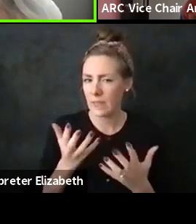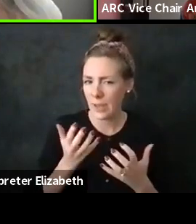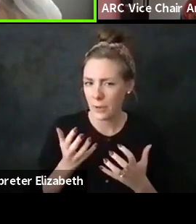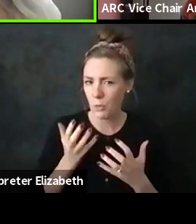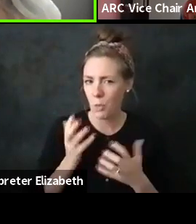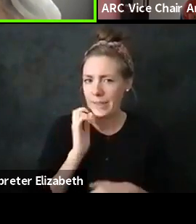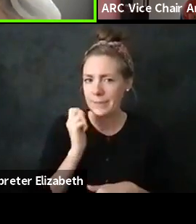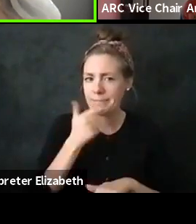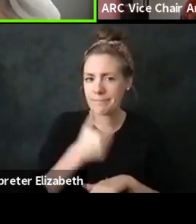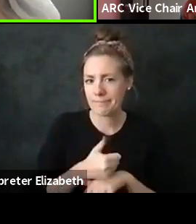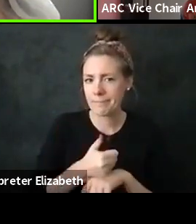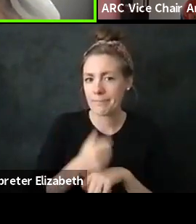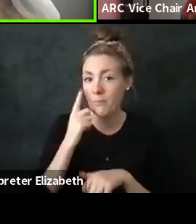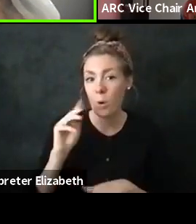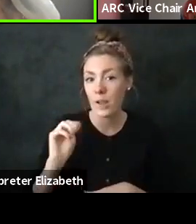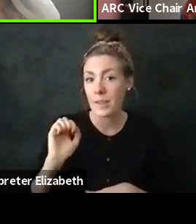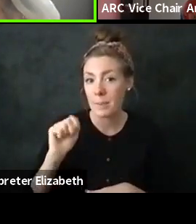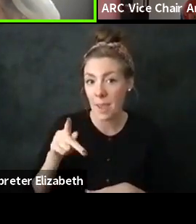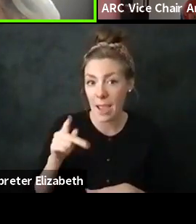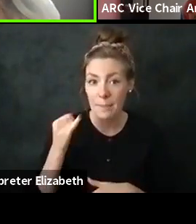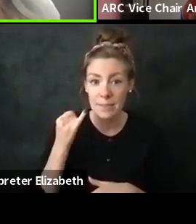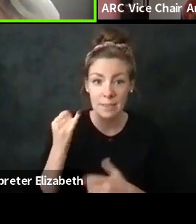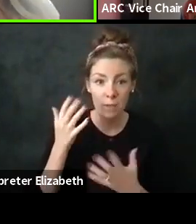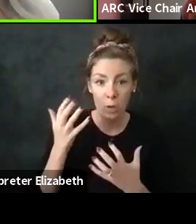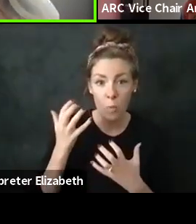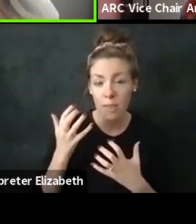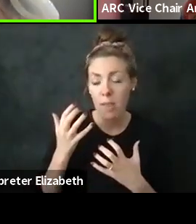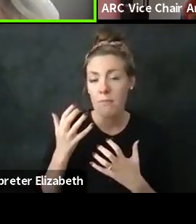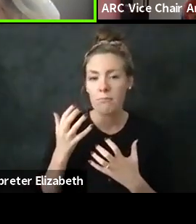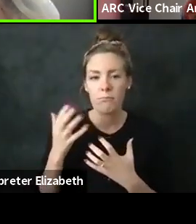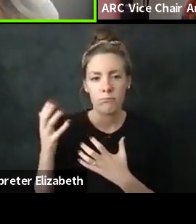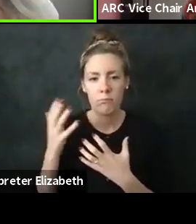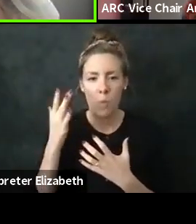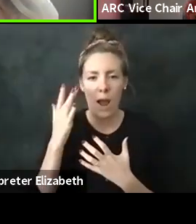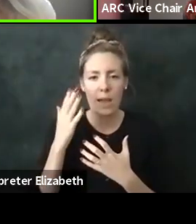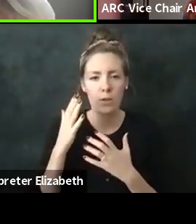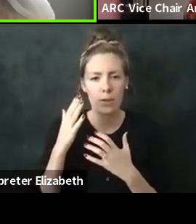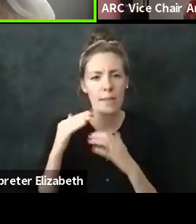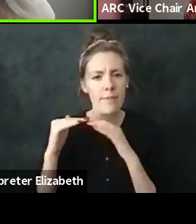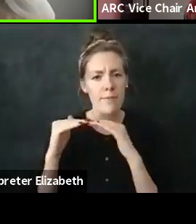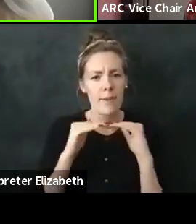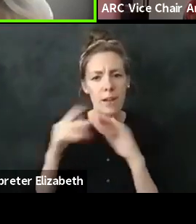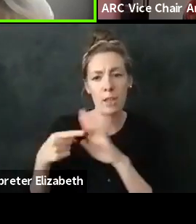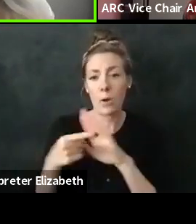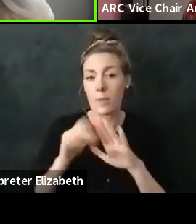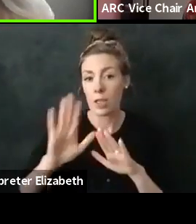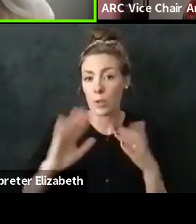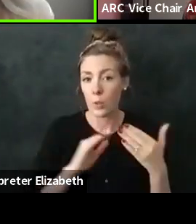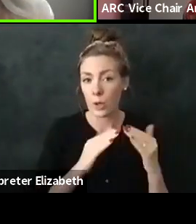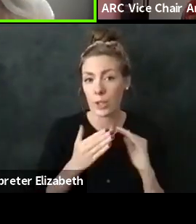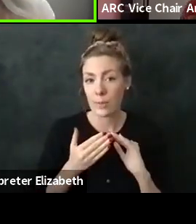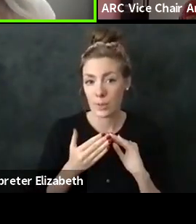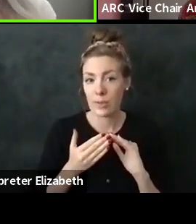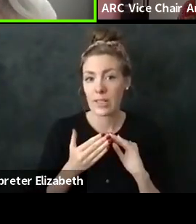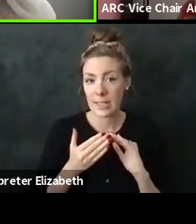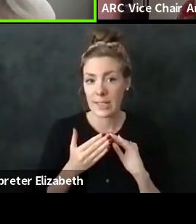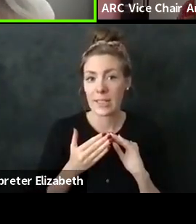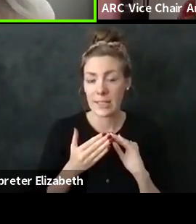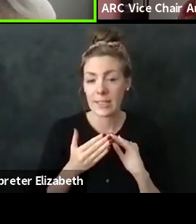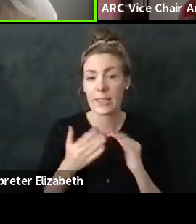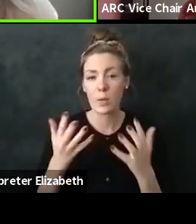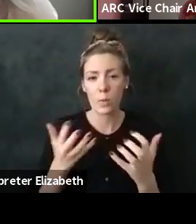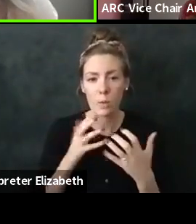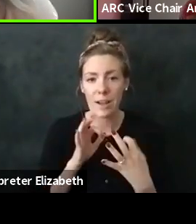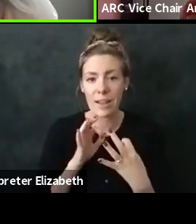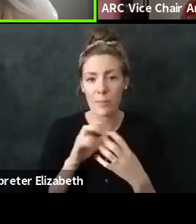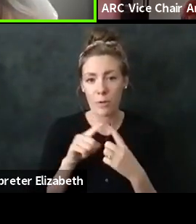drawn. And we want those lines drawn, as was said, so that they can fairly represent your communities. And we want input